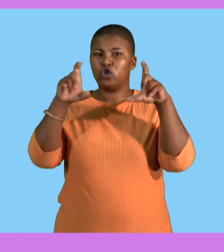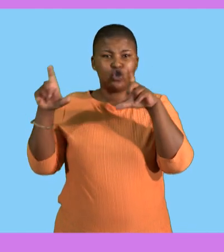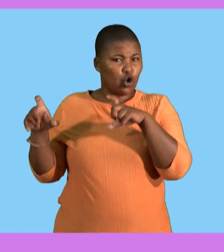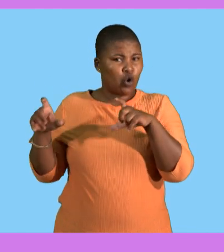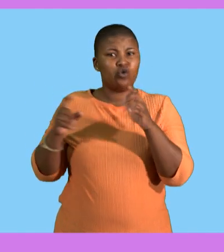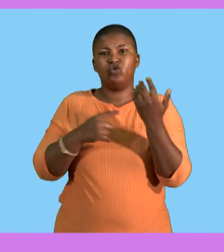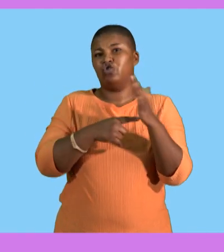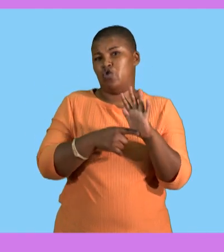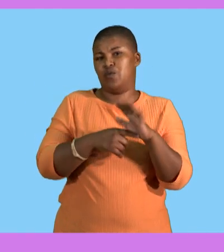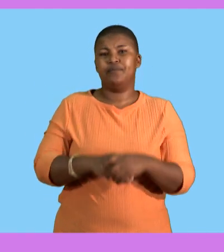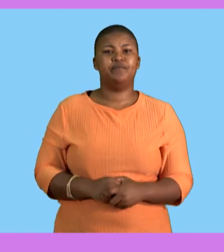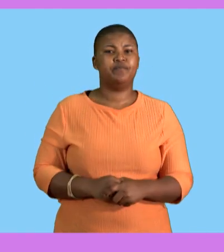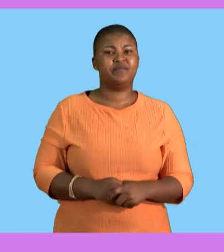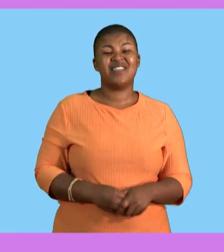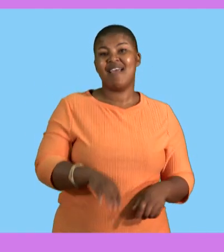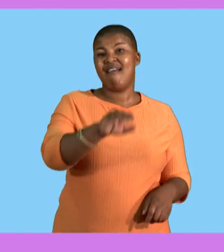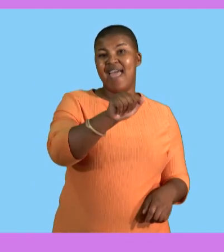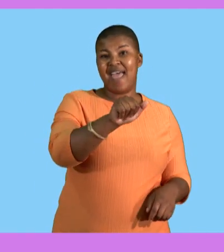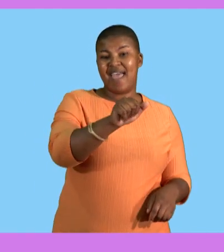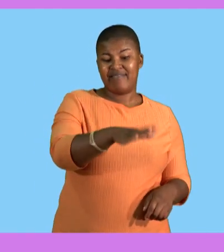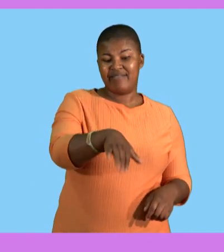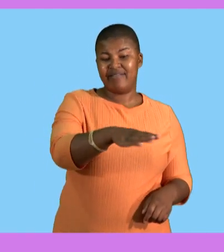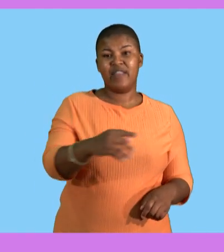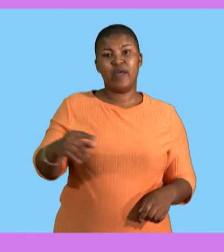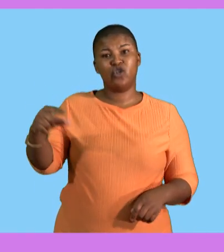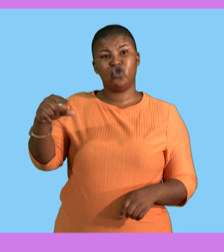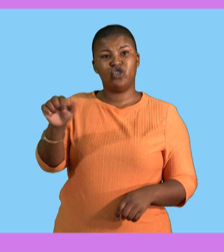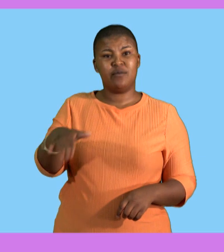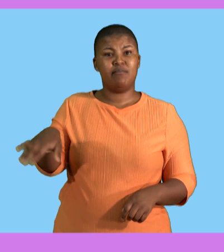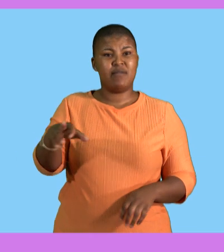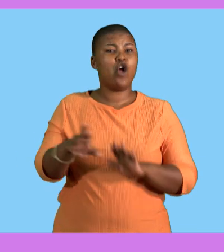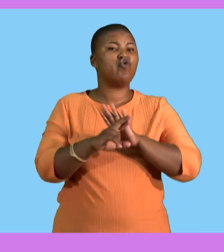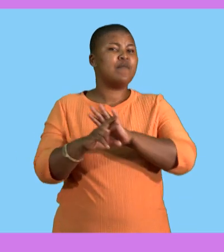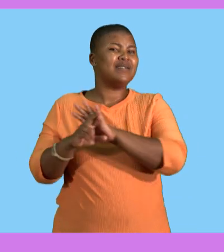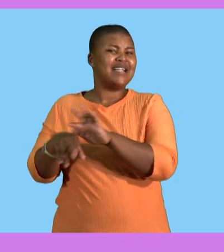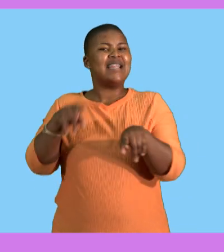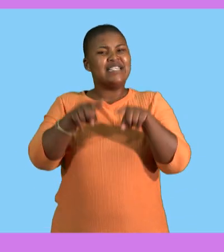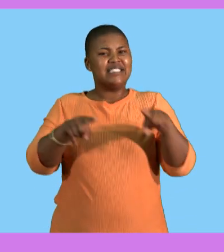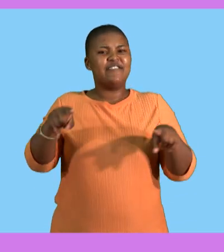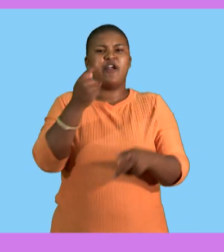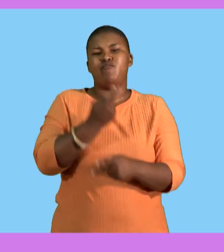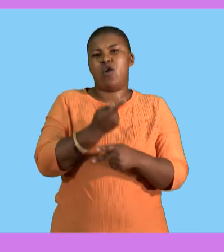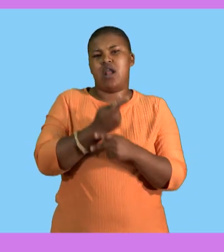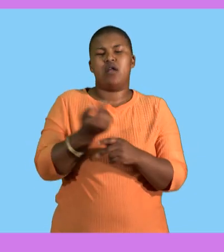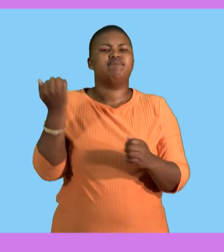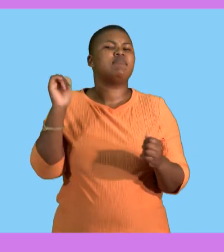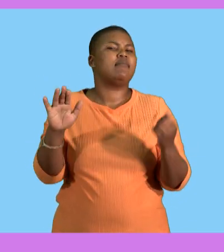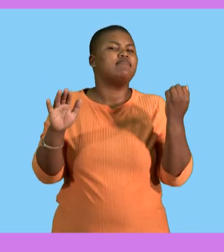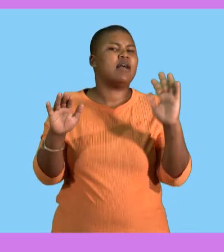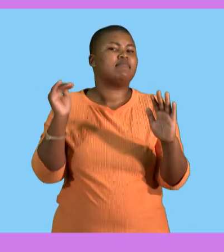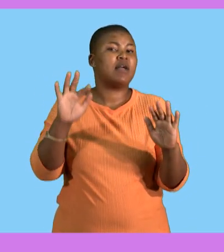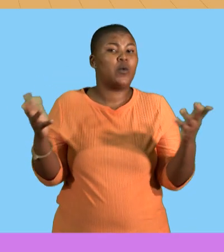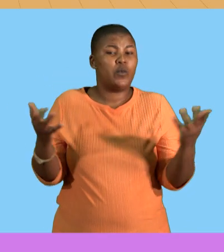shown. The areas marked A to G represent the different products on display in her